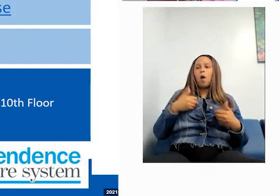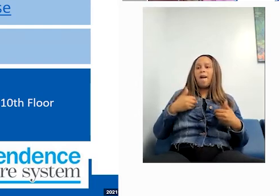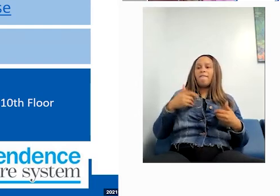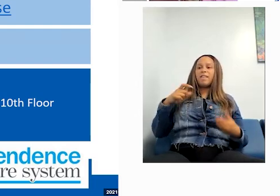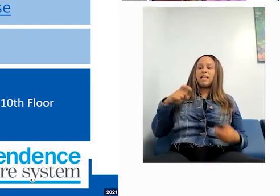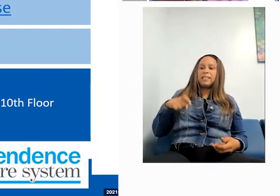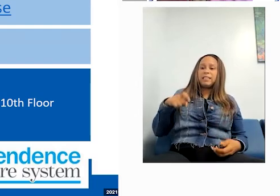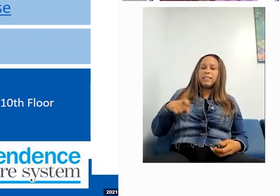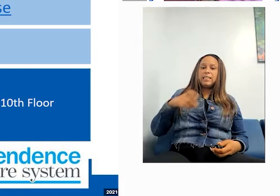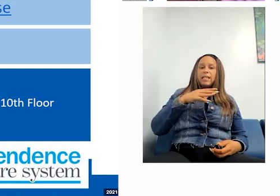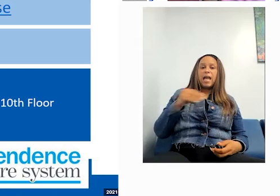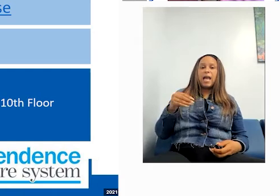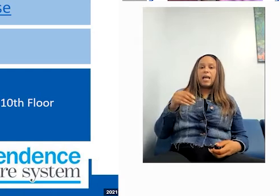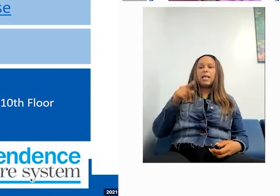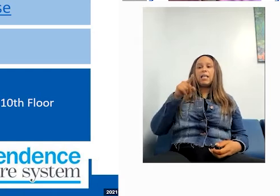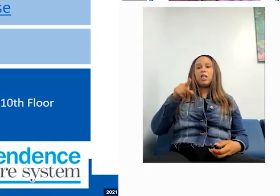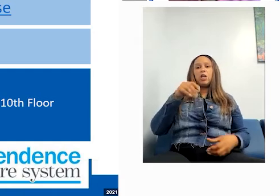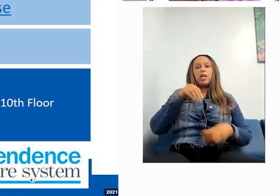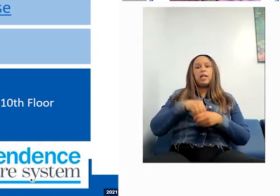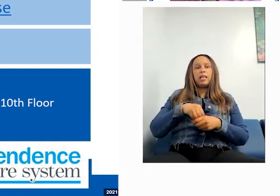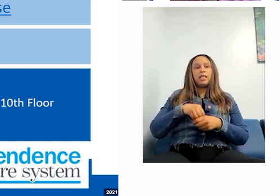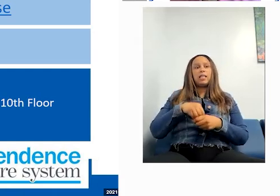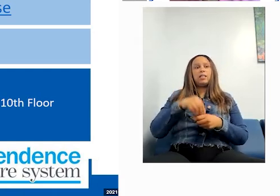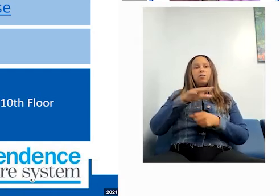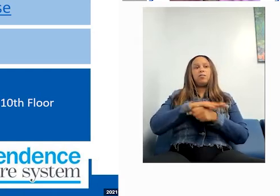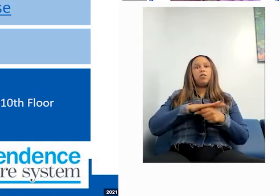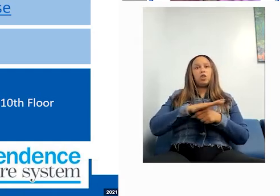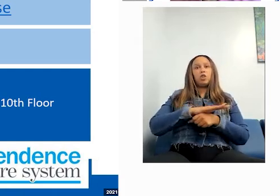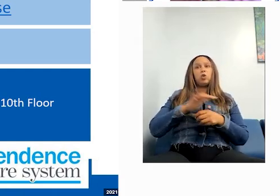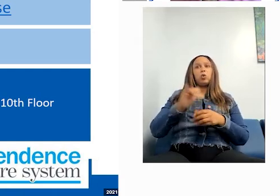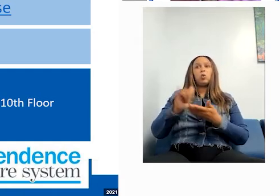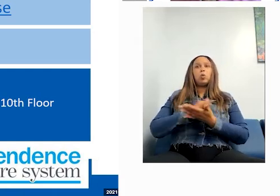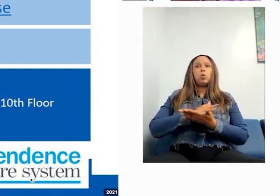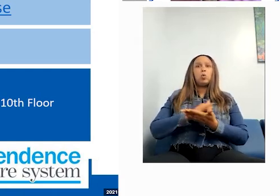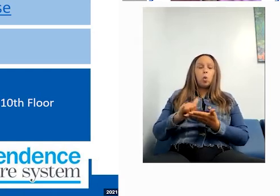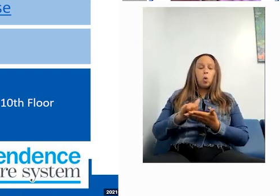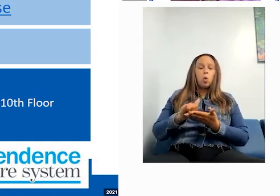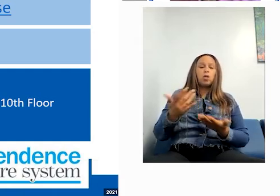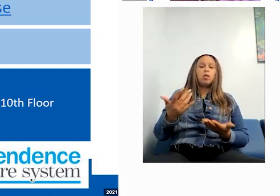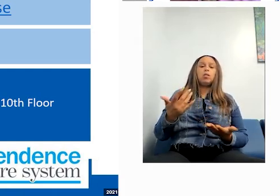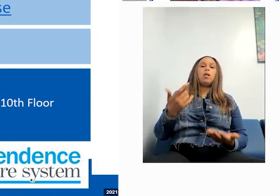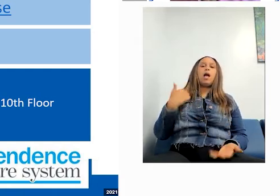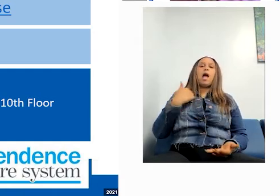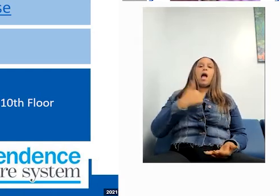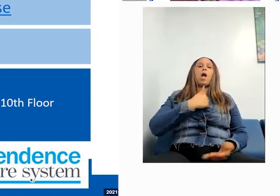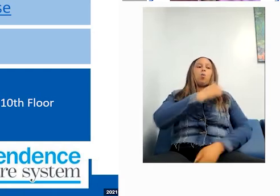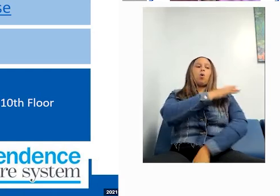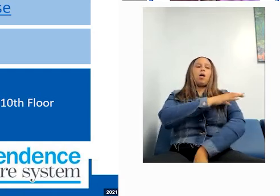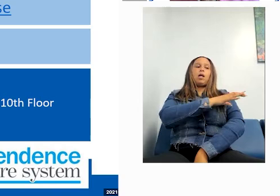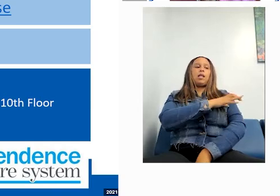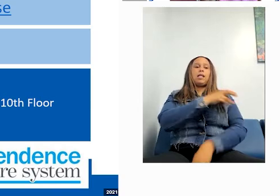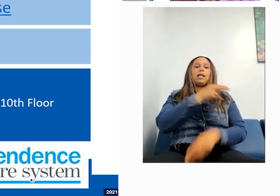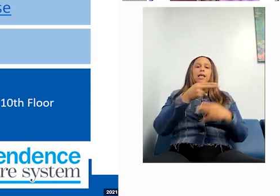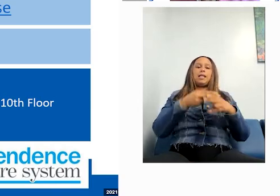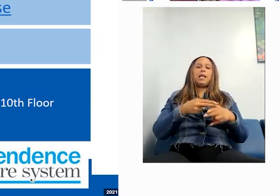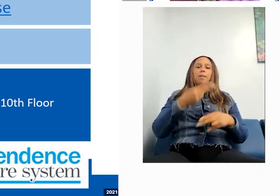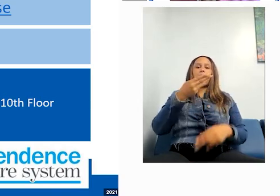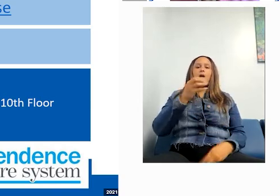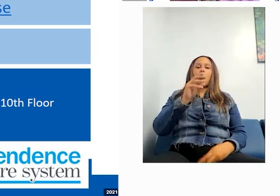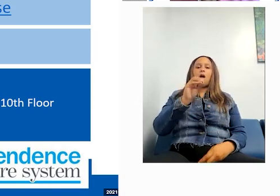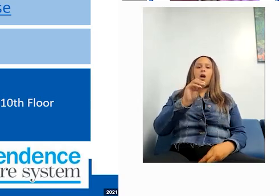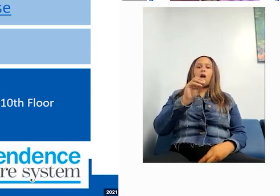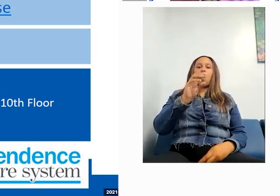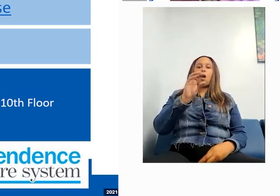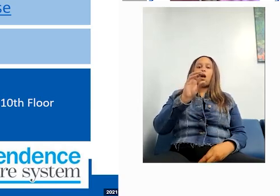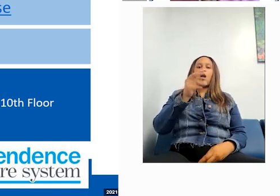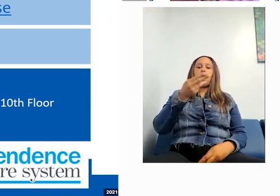they're in the greater metro New York area, our clinic is called On a Roll, but I'm happy